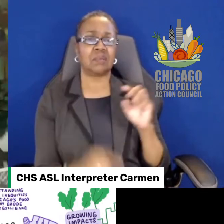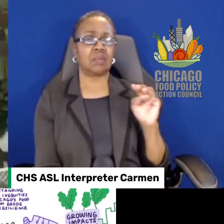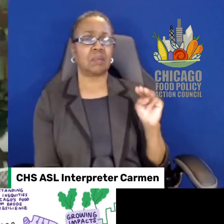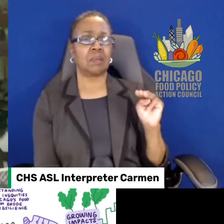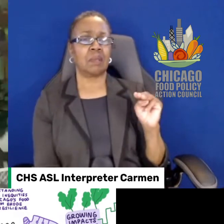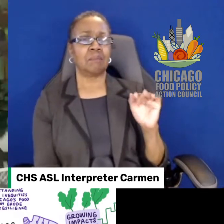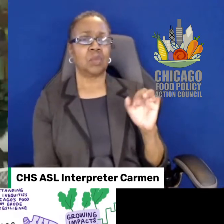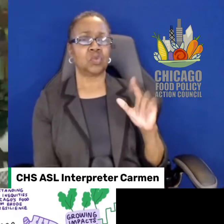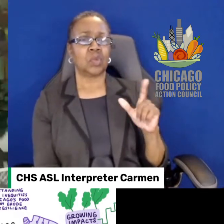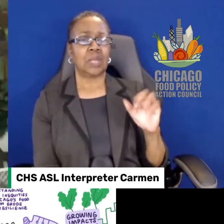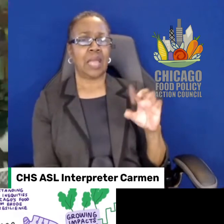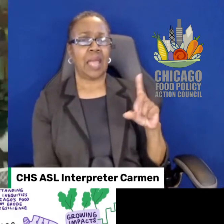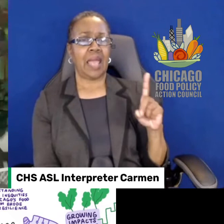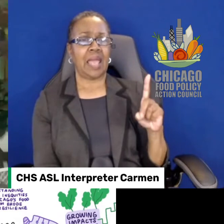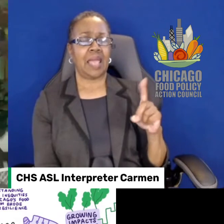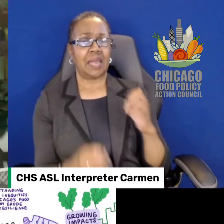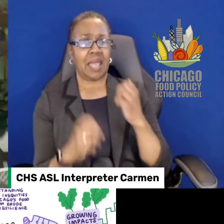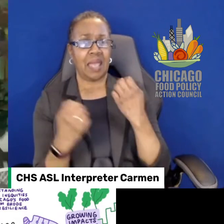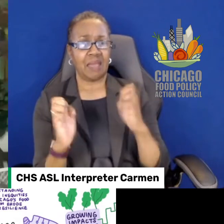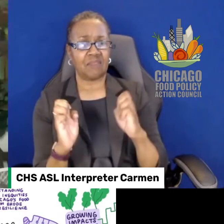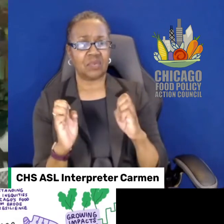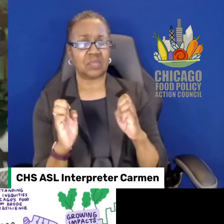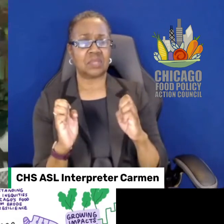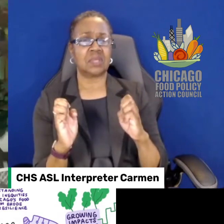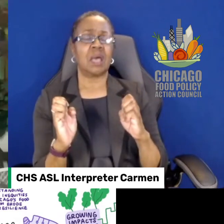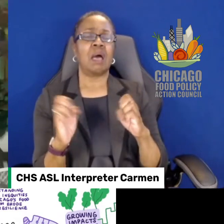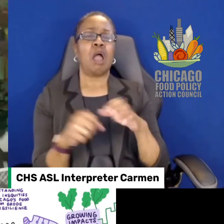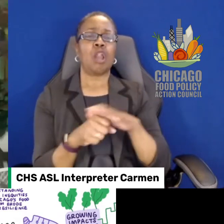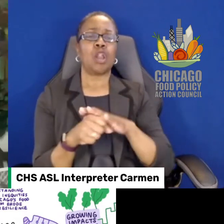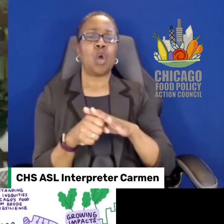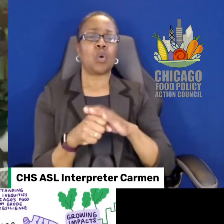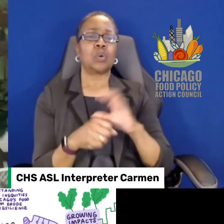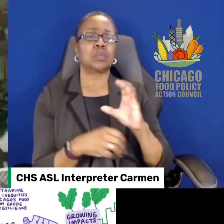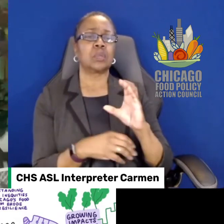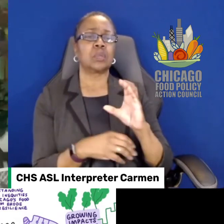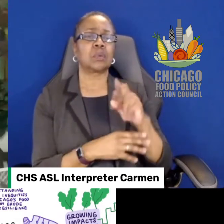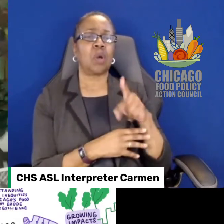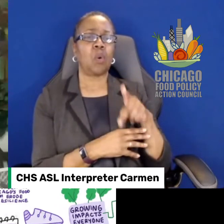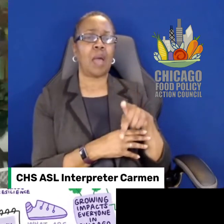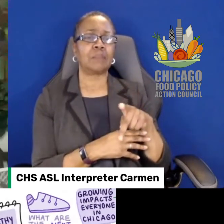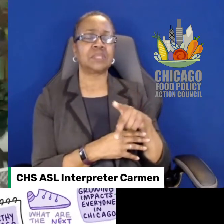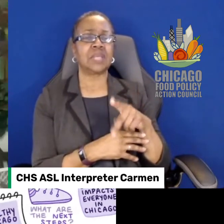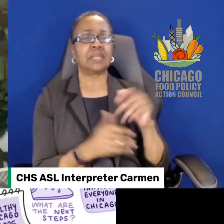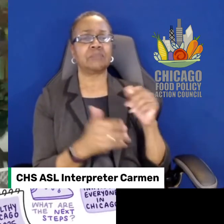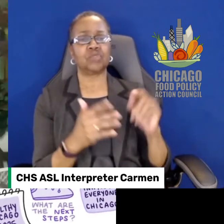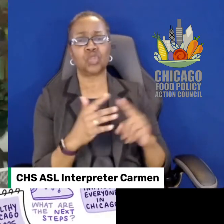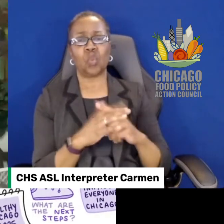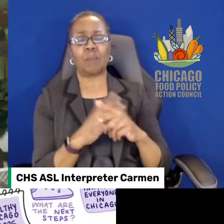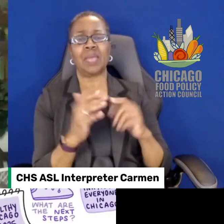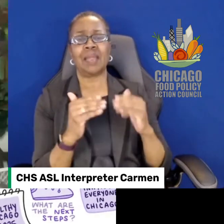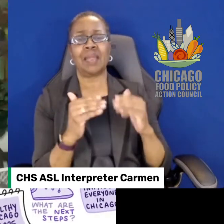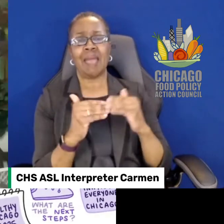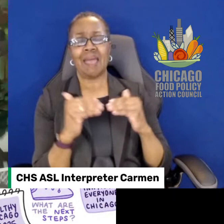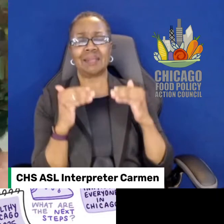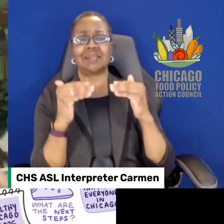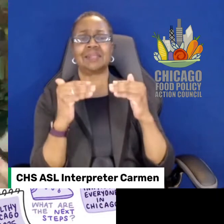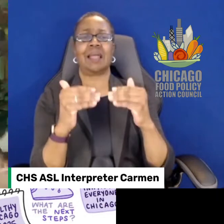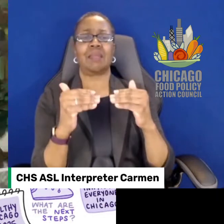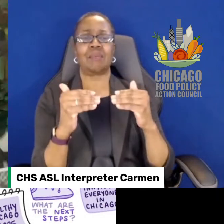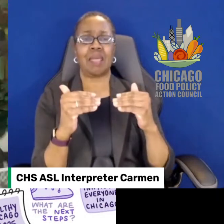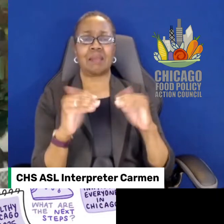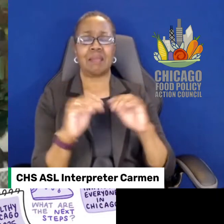amazing. Look at worker-owned co-ops to really shore up and accelerate agency at the community level around food,